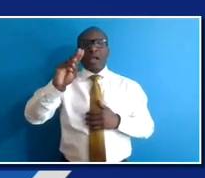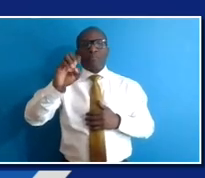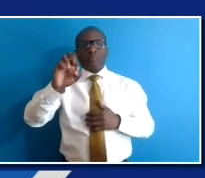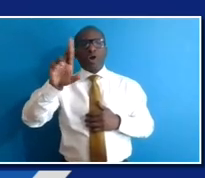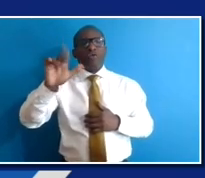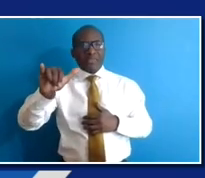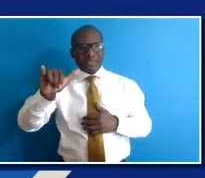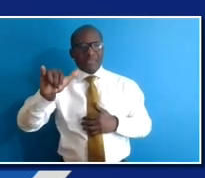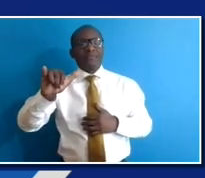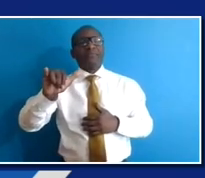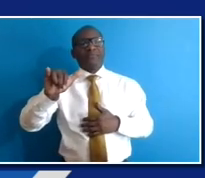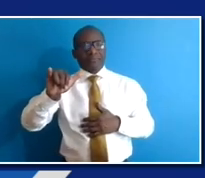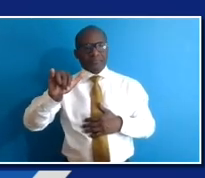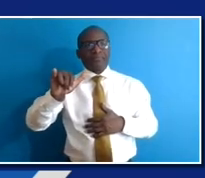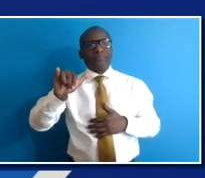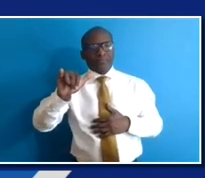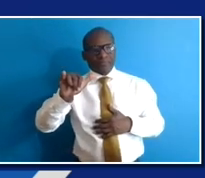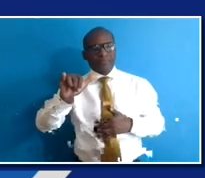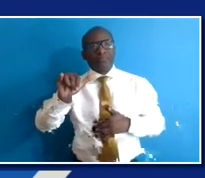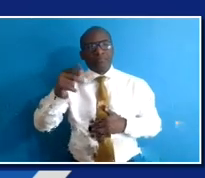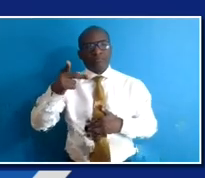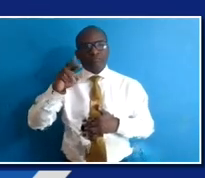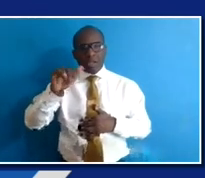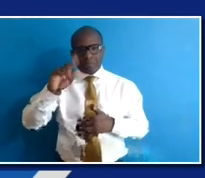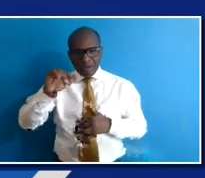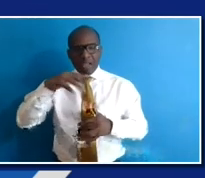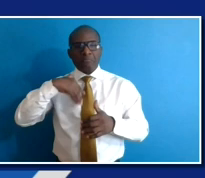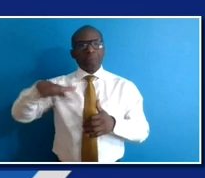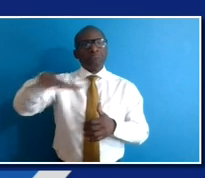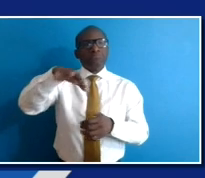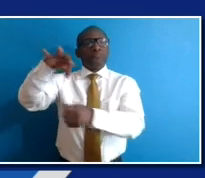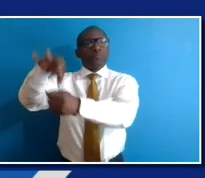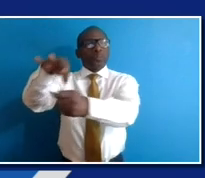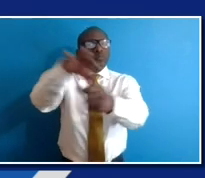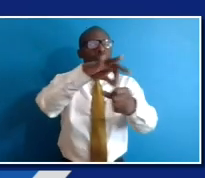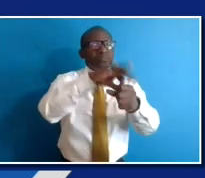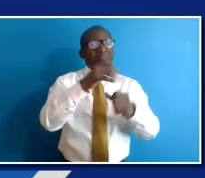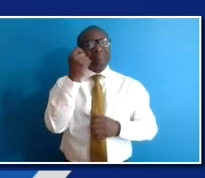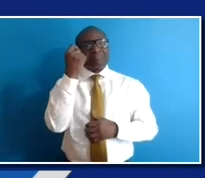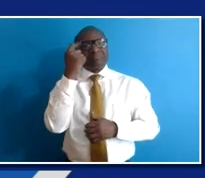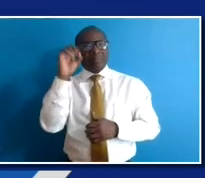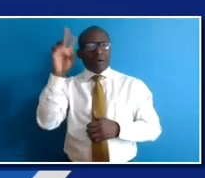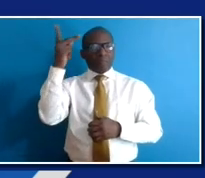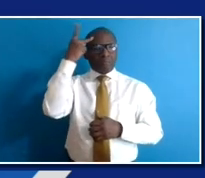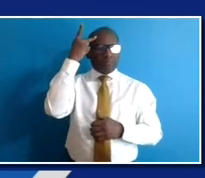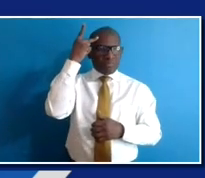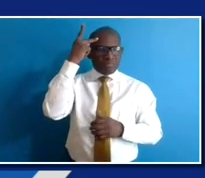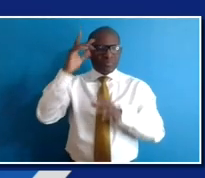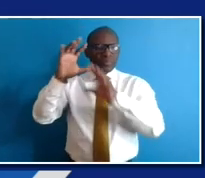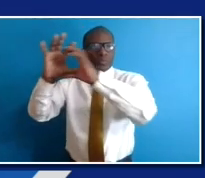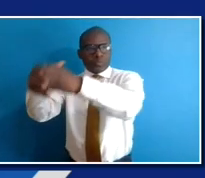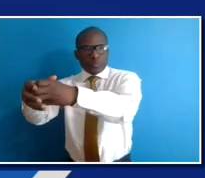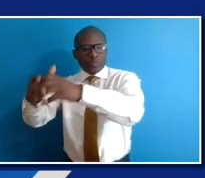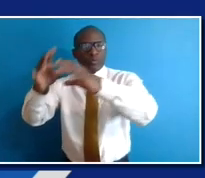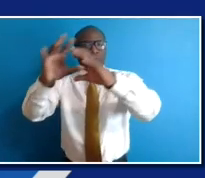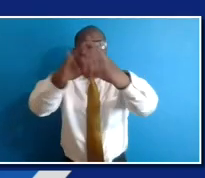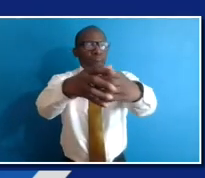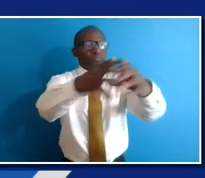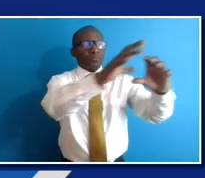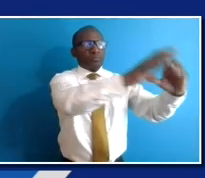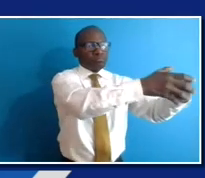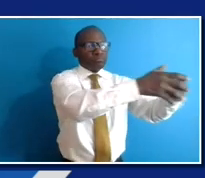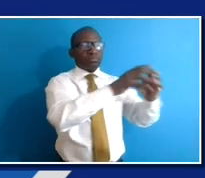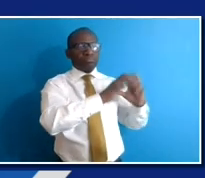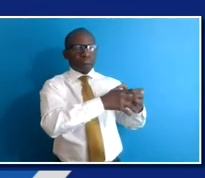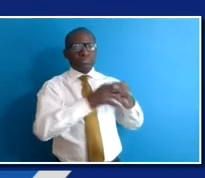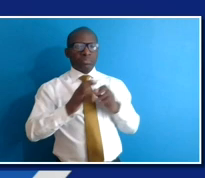north of 287. That's the seat that will replace retiring Congresswoman Nita Lowey. There are at least three primaries